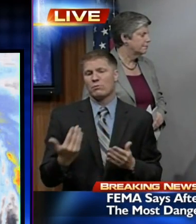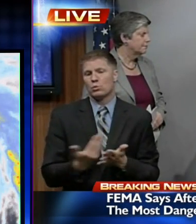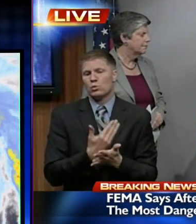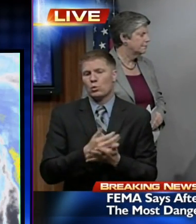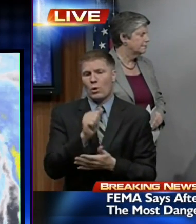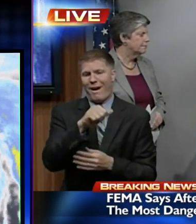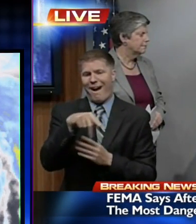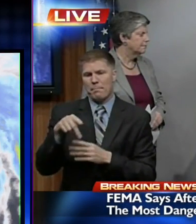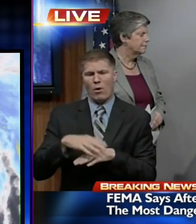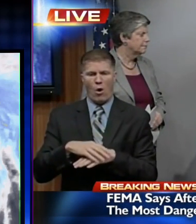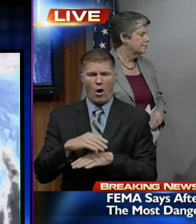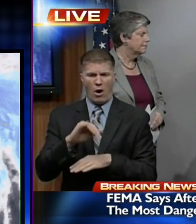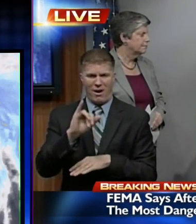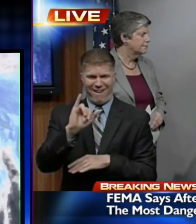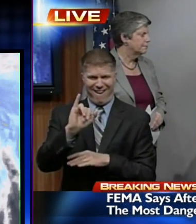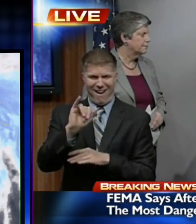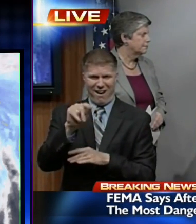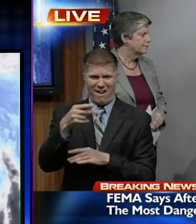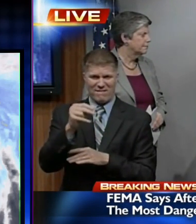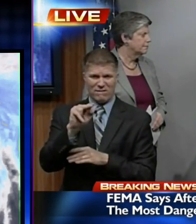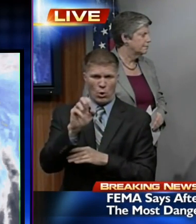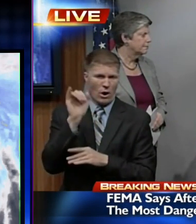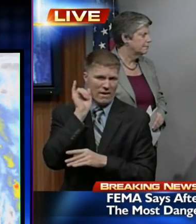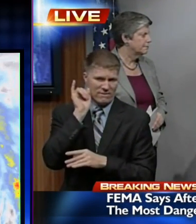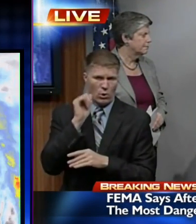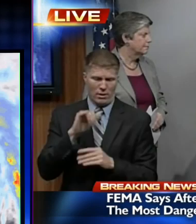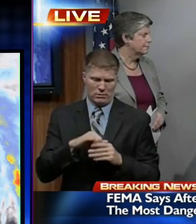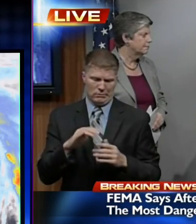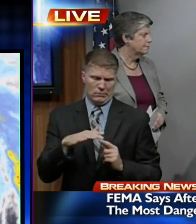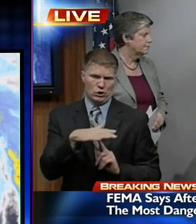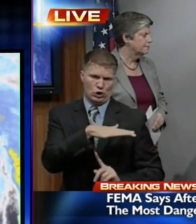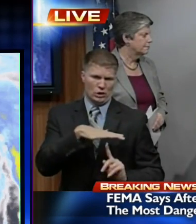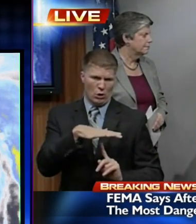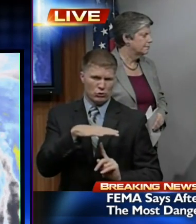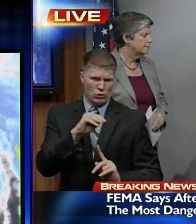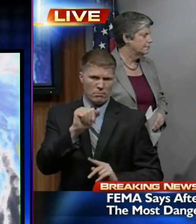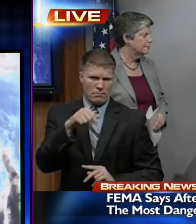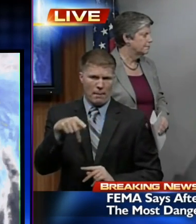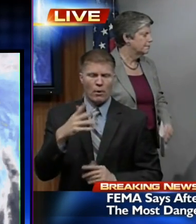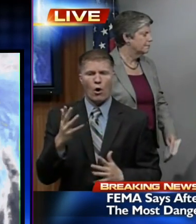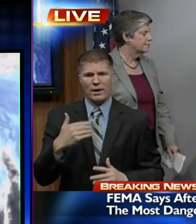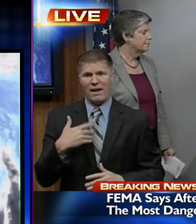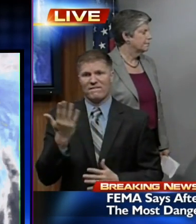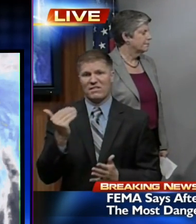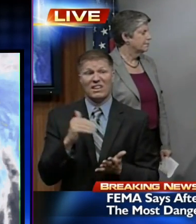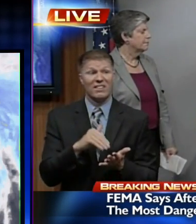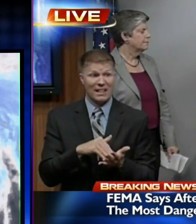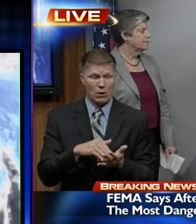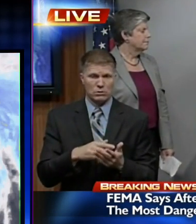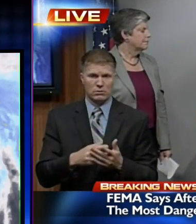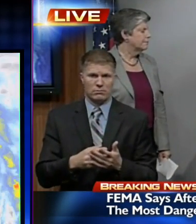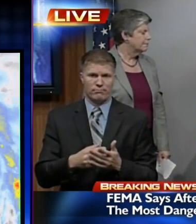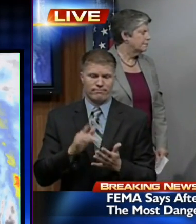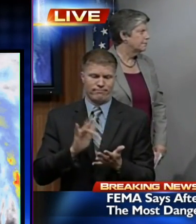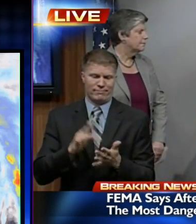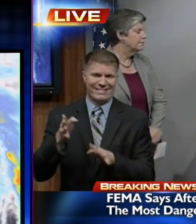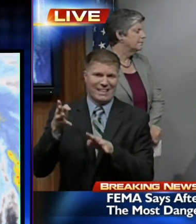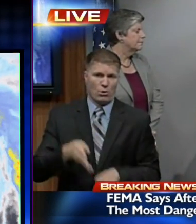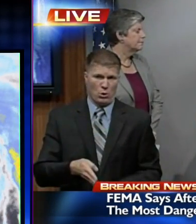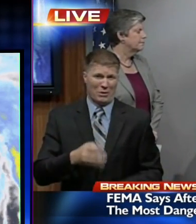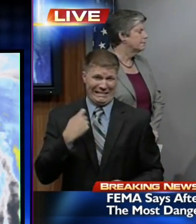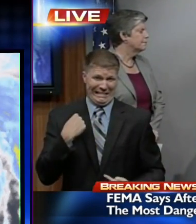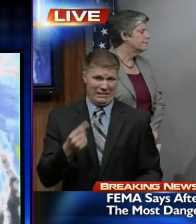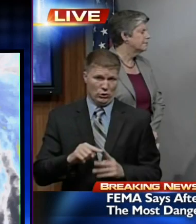on the iPhone that also is a shelter map. We've already had 15,000 downloads since the storm began,